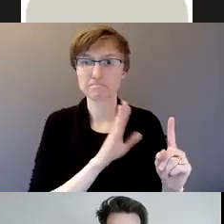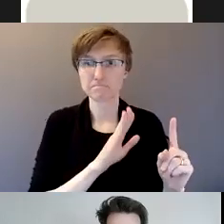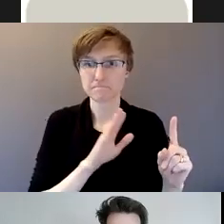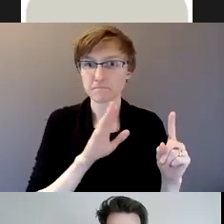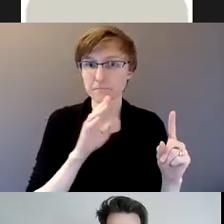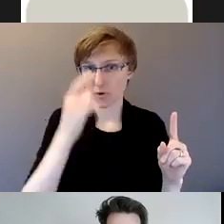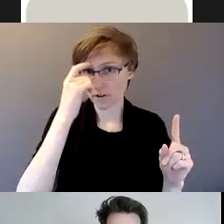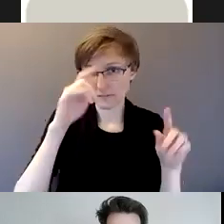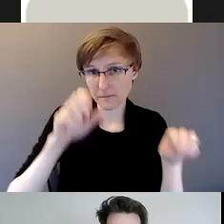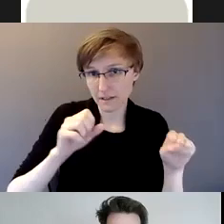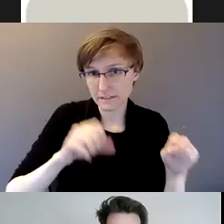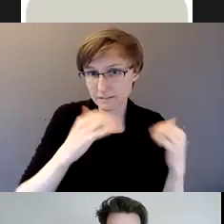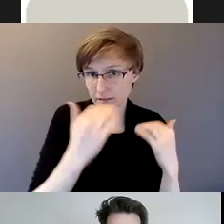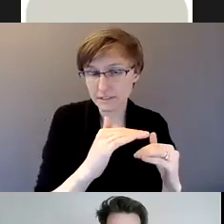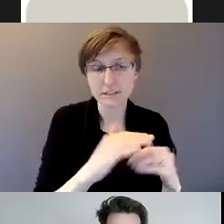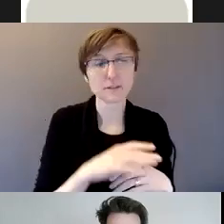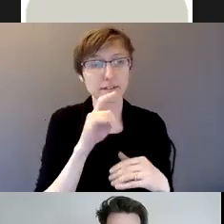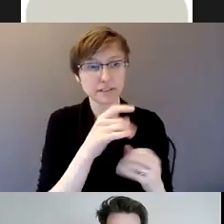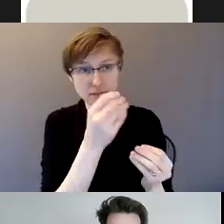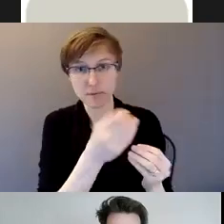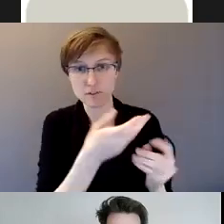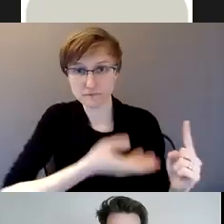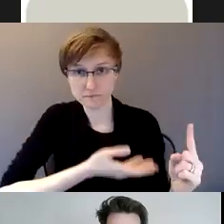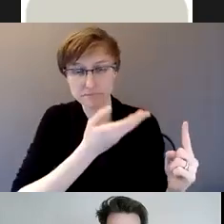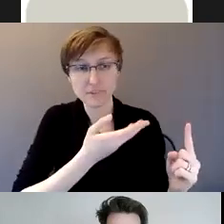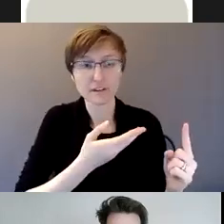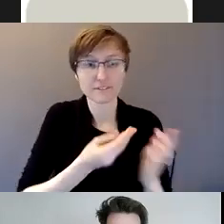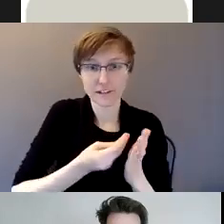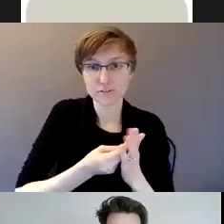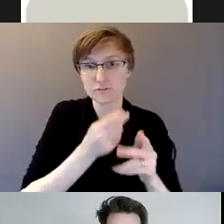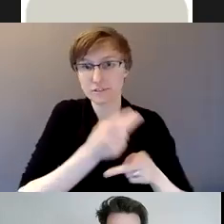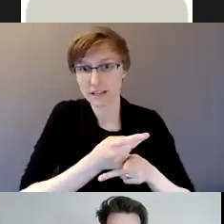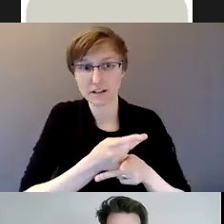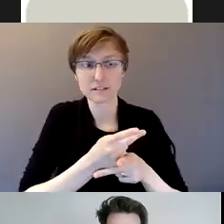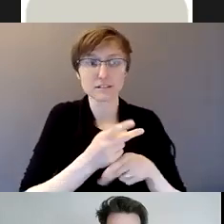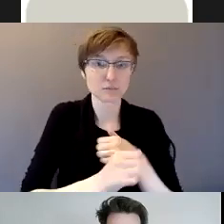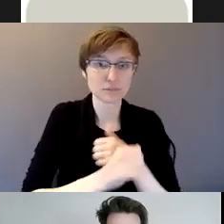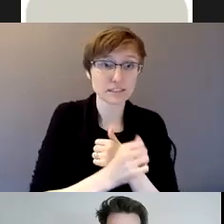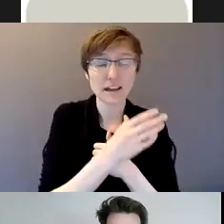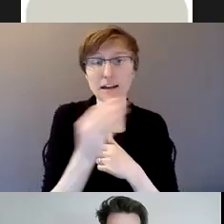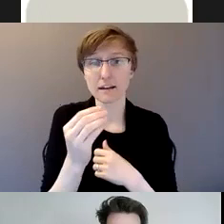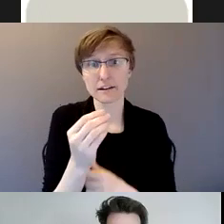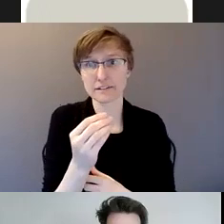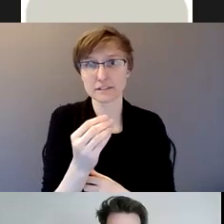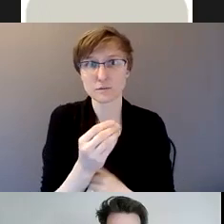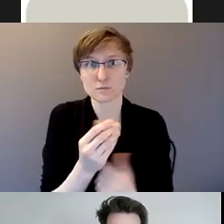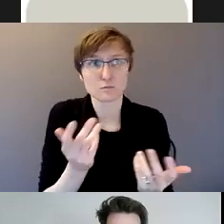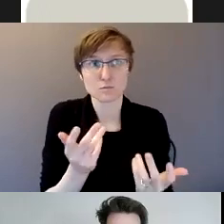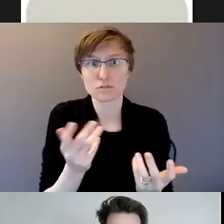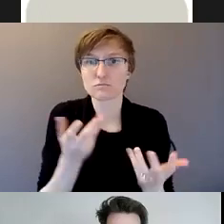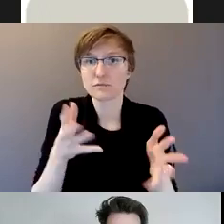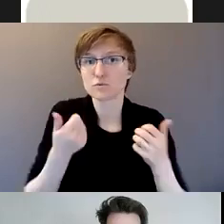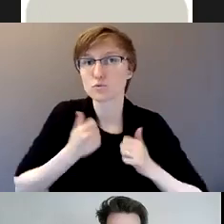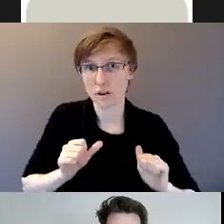the financial or personal care risk, and what alternatives have already been tried. And remember, you can tell a story when you call us or when we call you